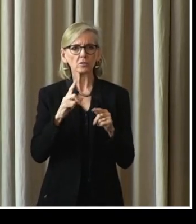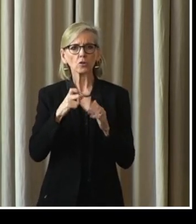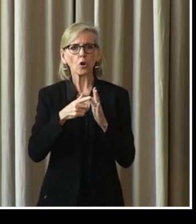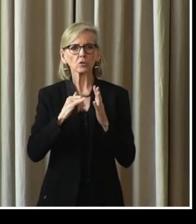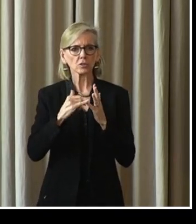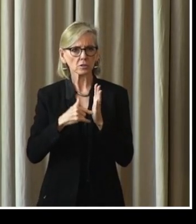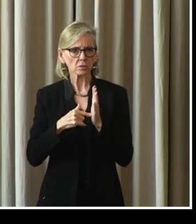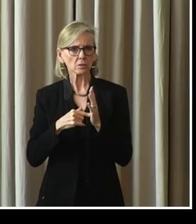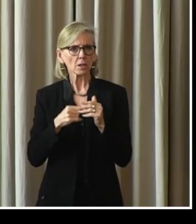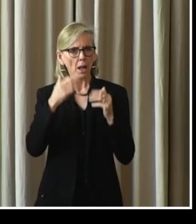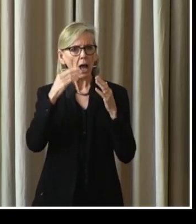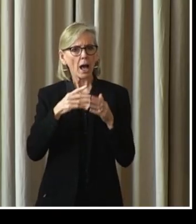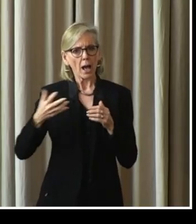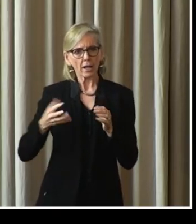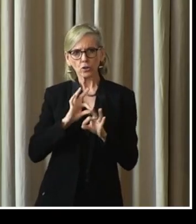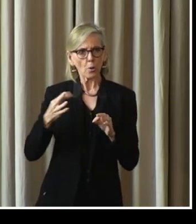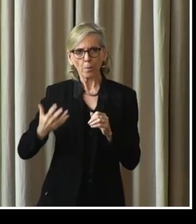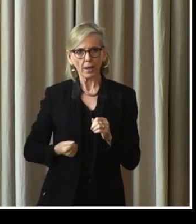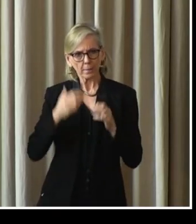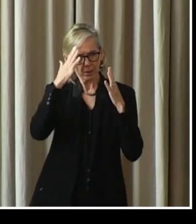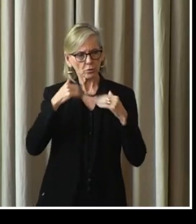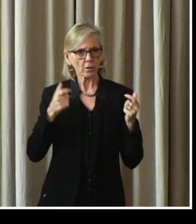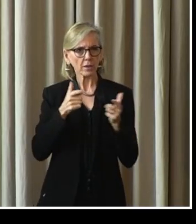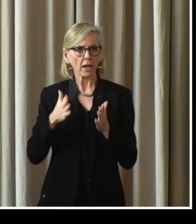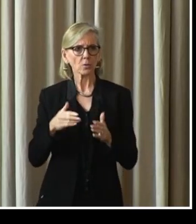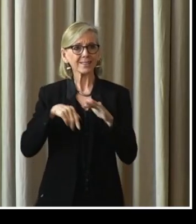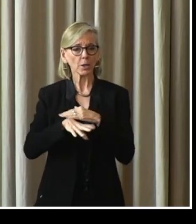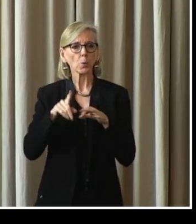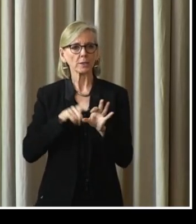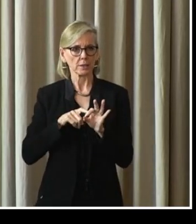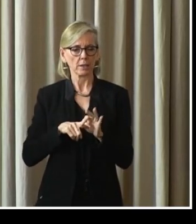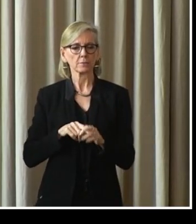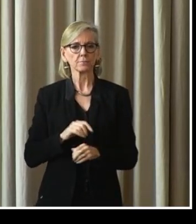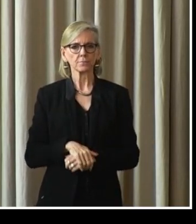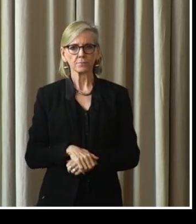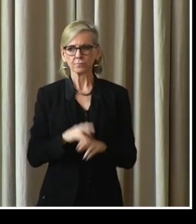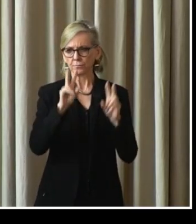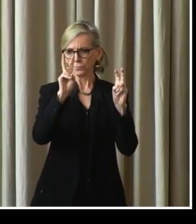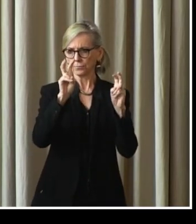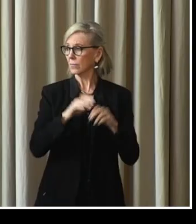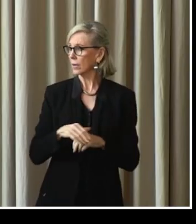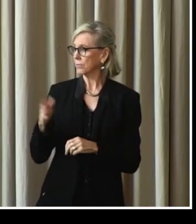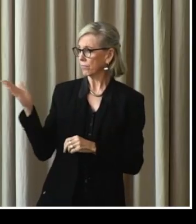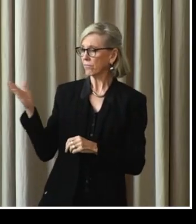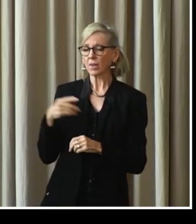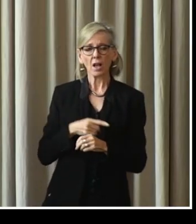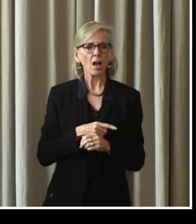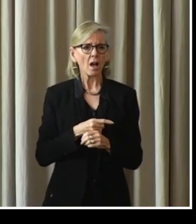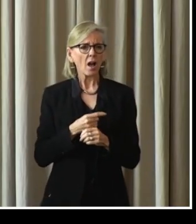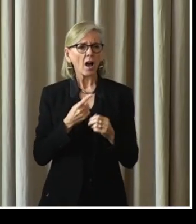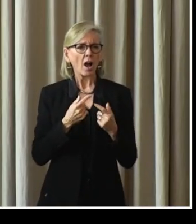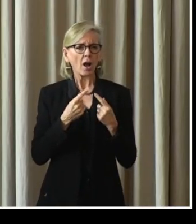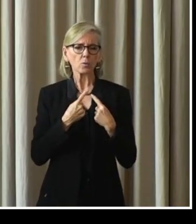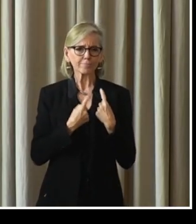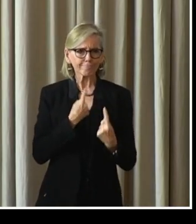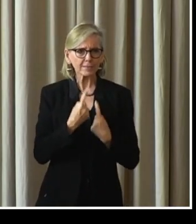Mental Health Carers in Queensland. I'm going to give you just a very brief snapshot of the key messages